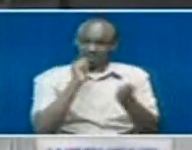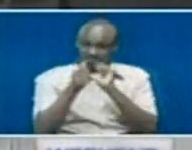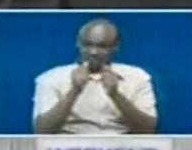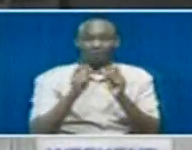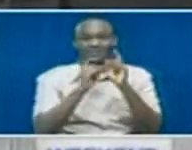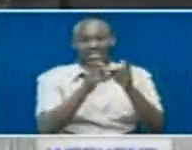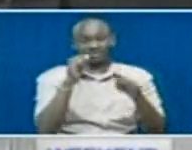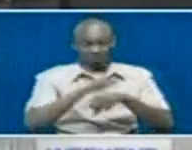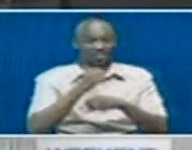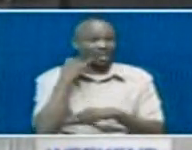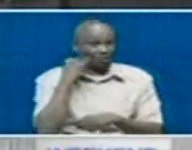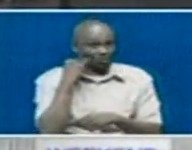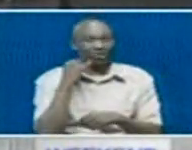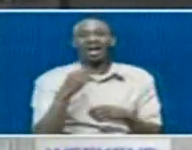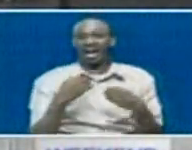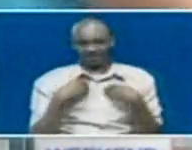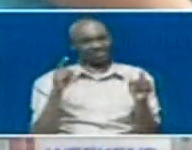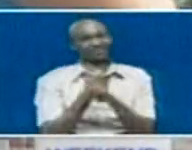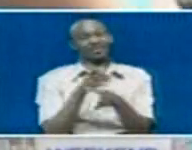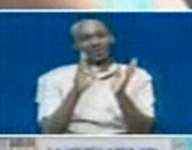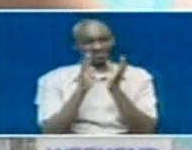School in Nakuru are used to.